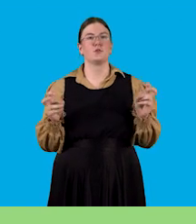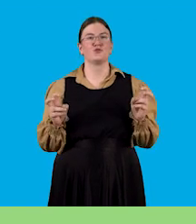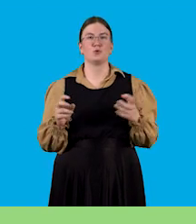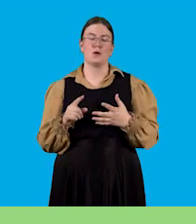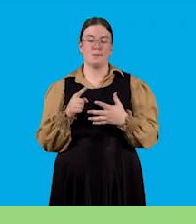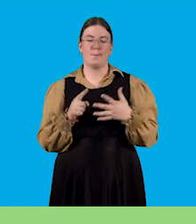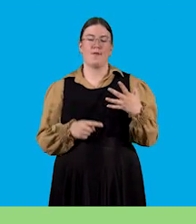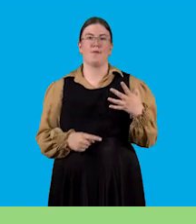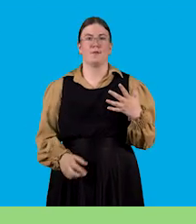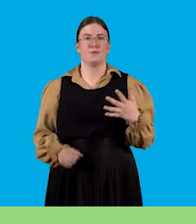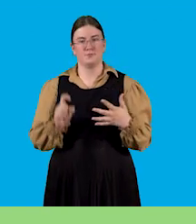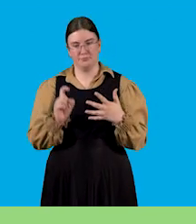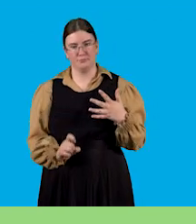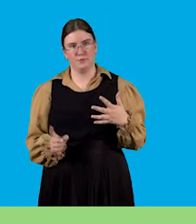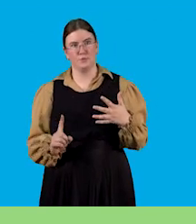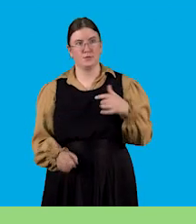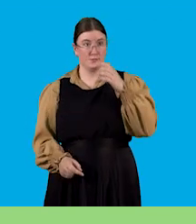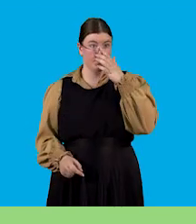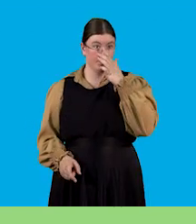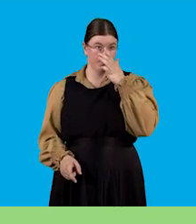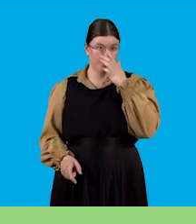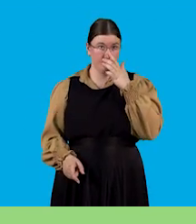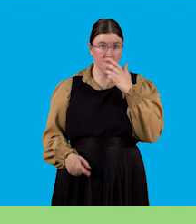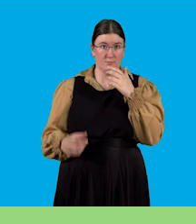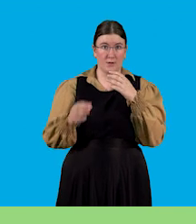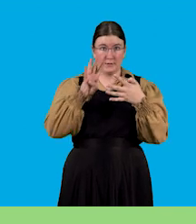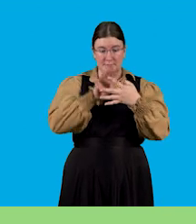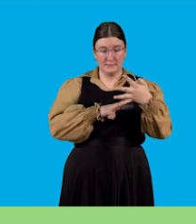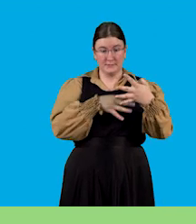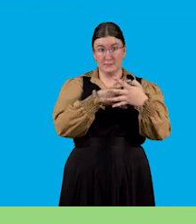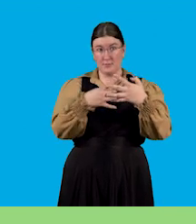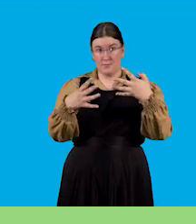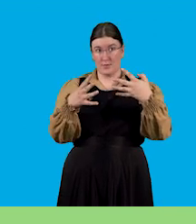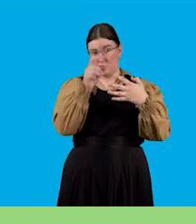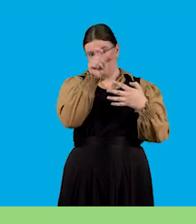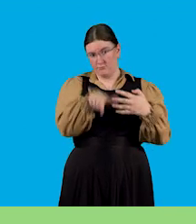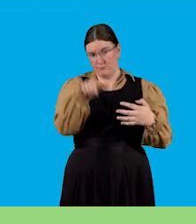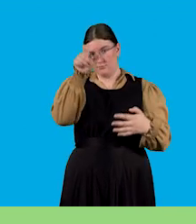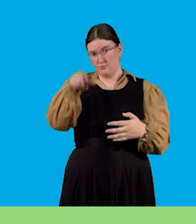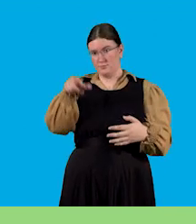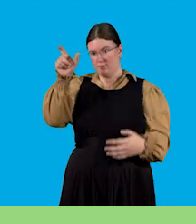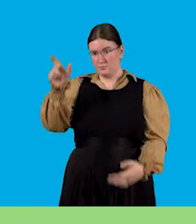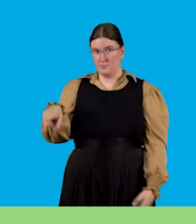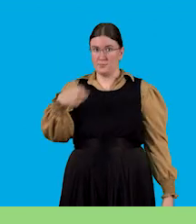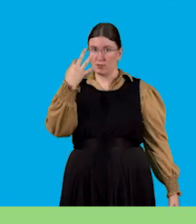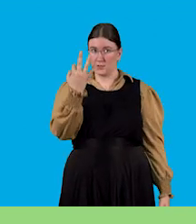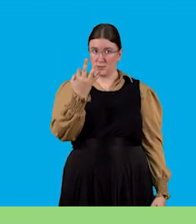So you will have your table there with the 3 health issues.